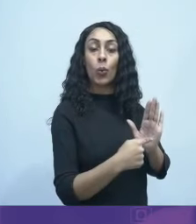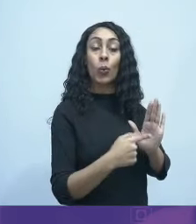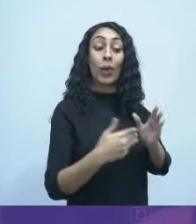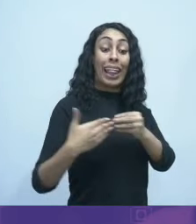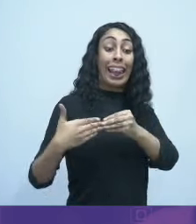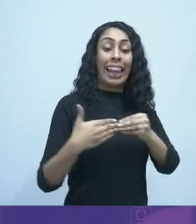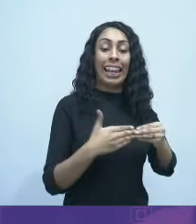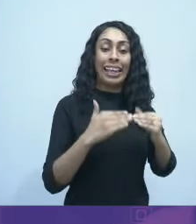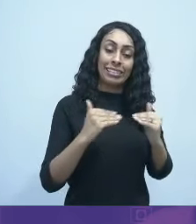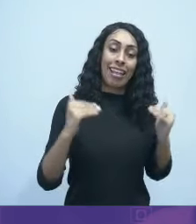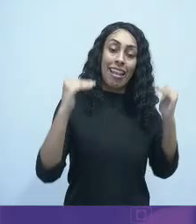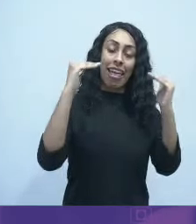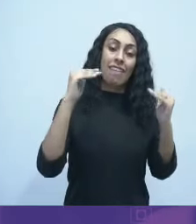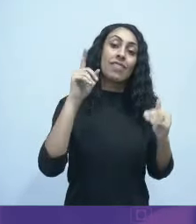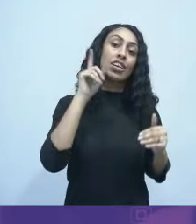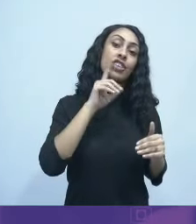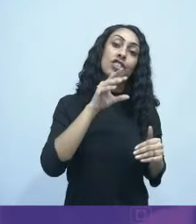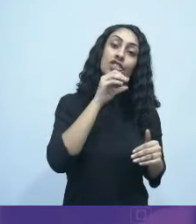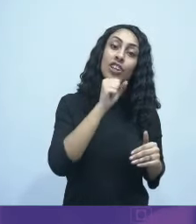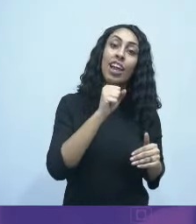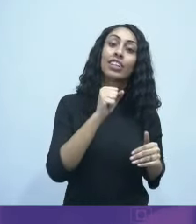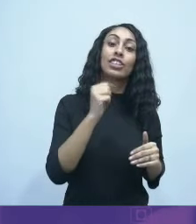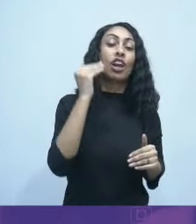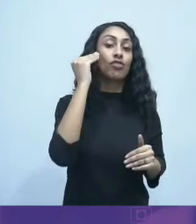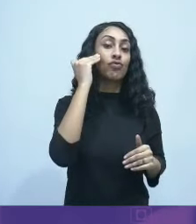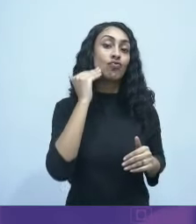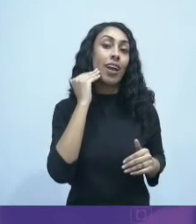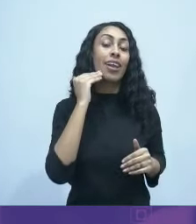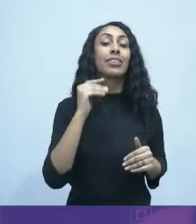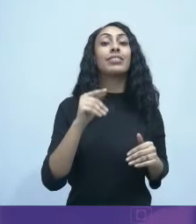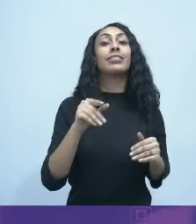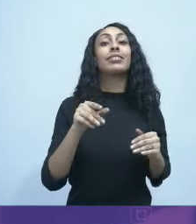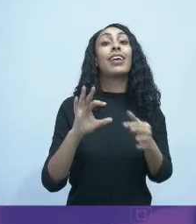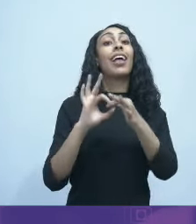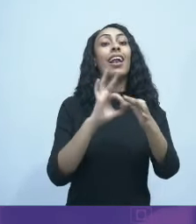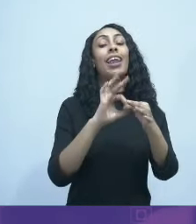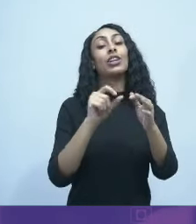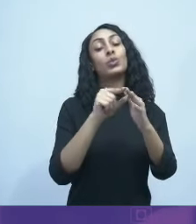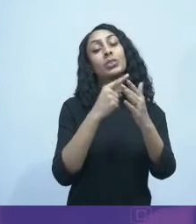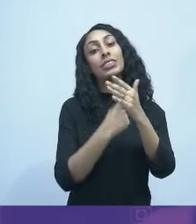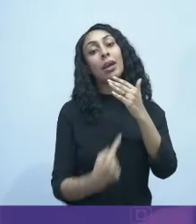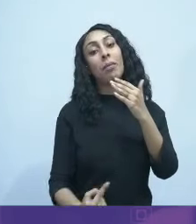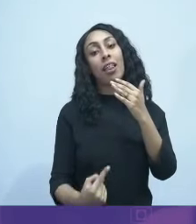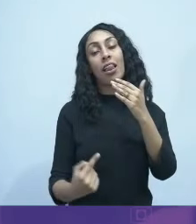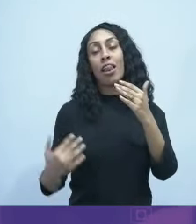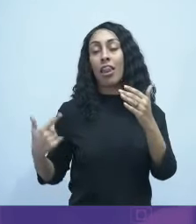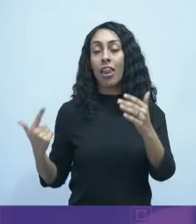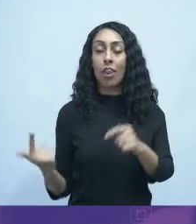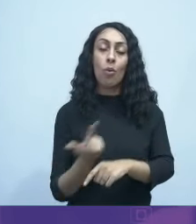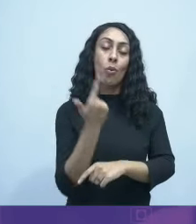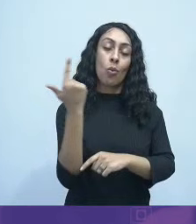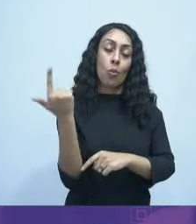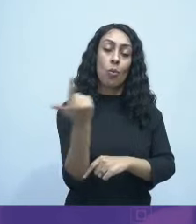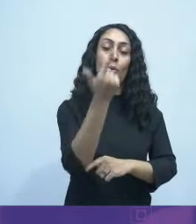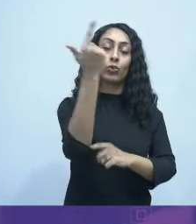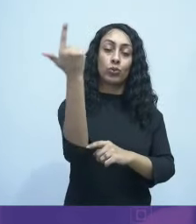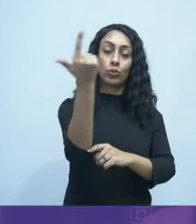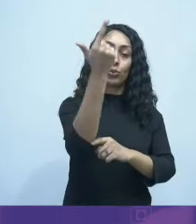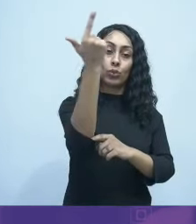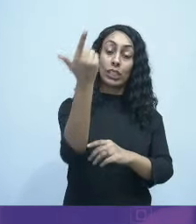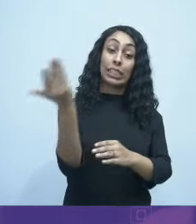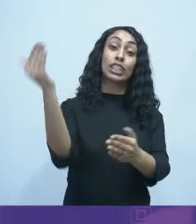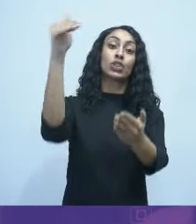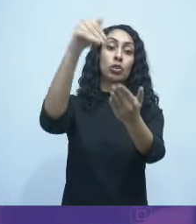level in terms of gender and race, in terms of disability, because there's a long way for us to go to kind of get up to speed